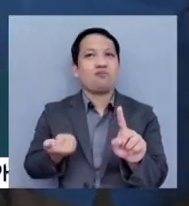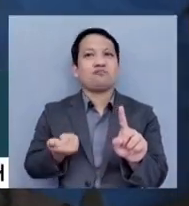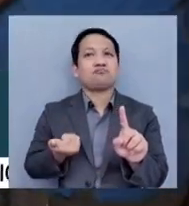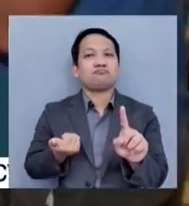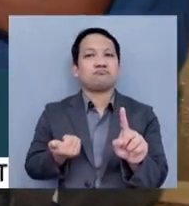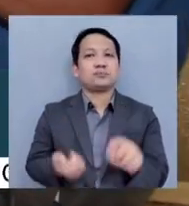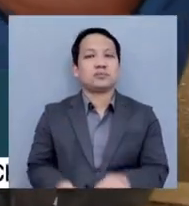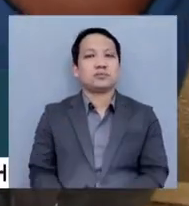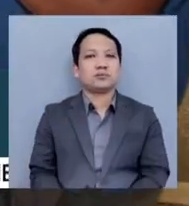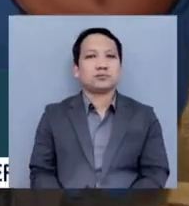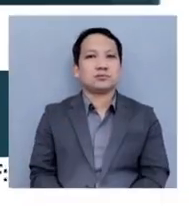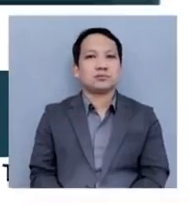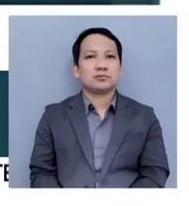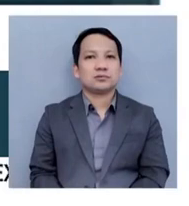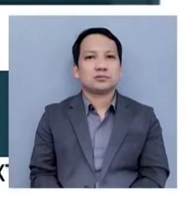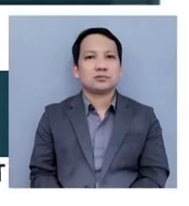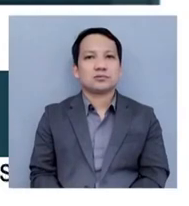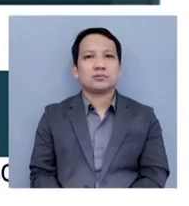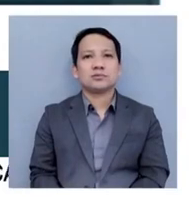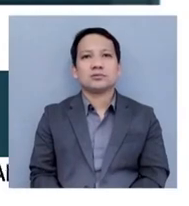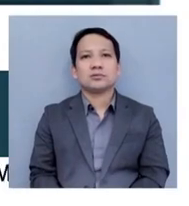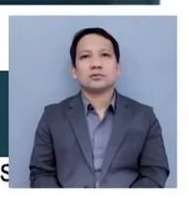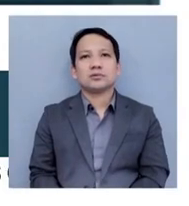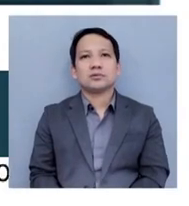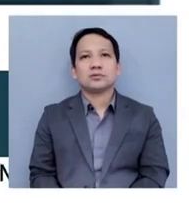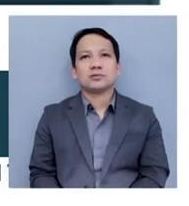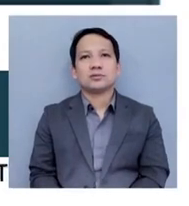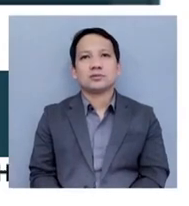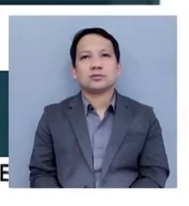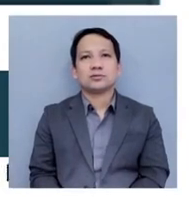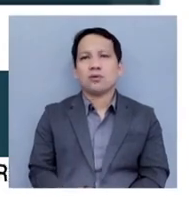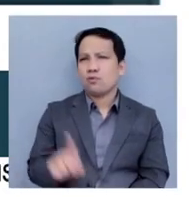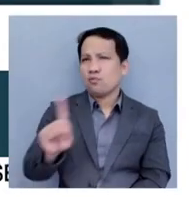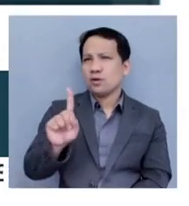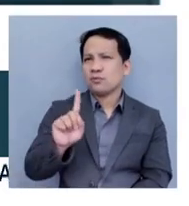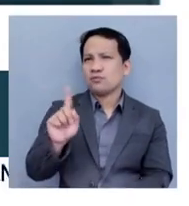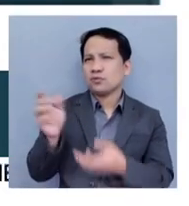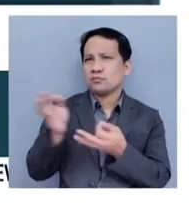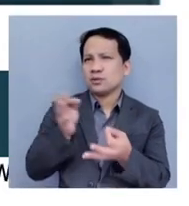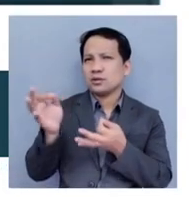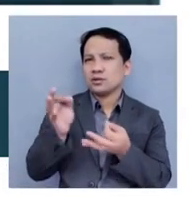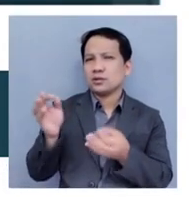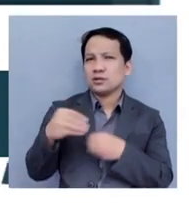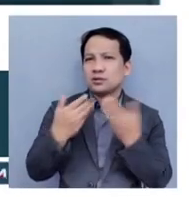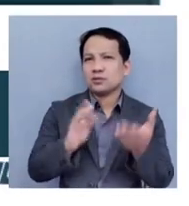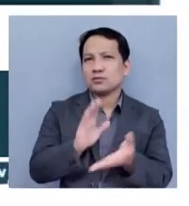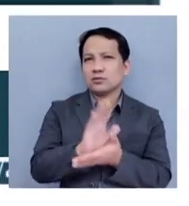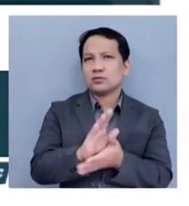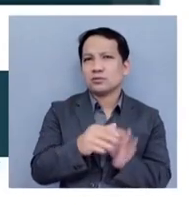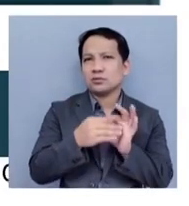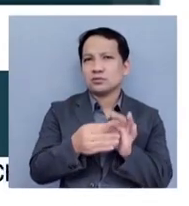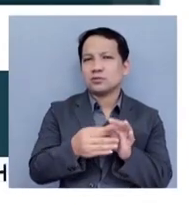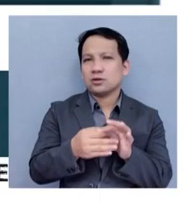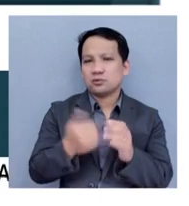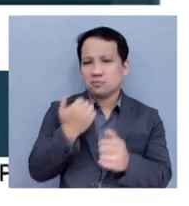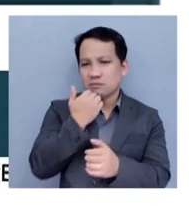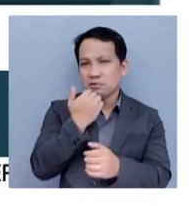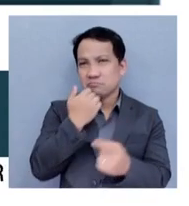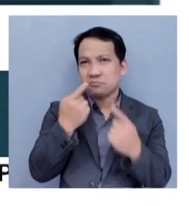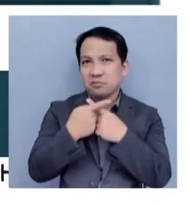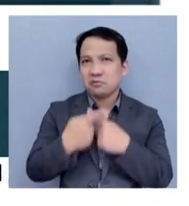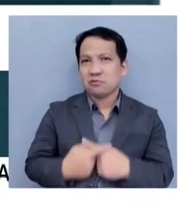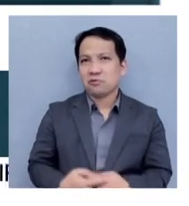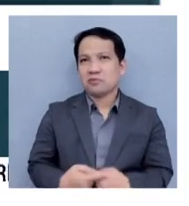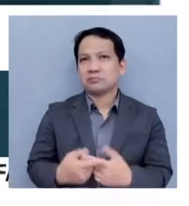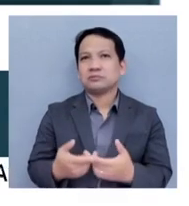Okay, now Representative Acop, what explanation did the police officers offer as to this discrepancy?